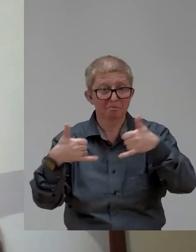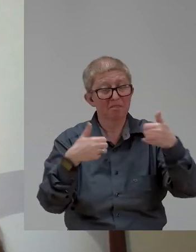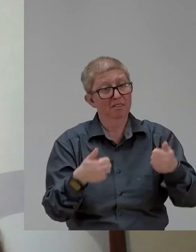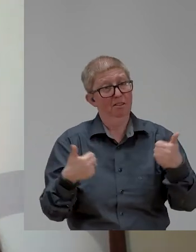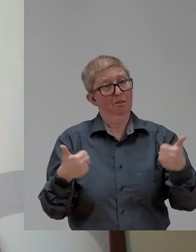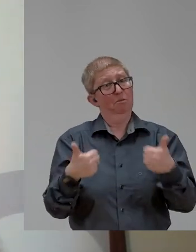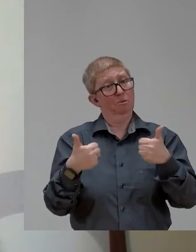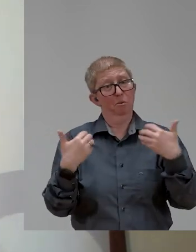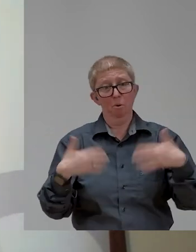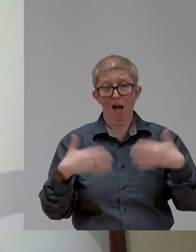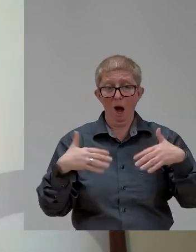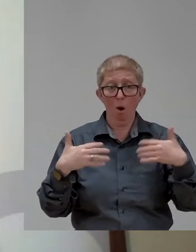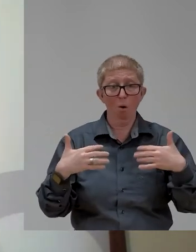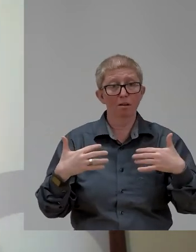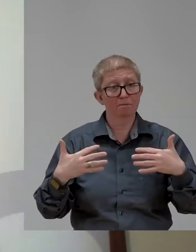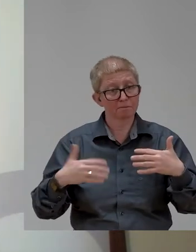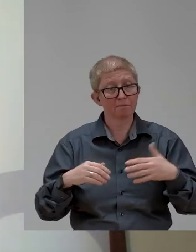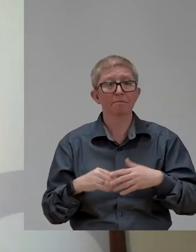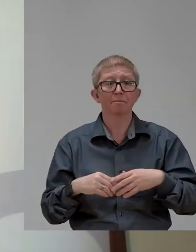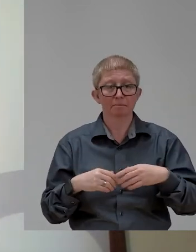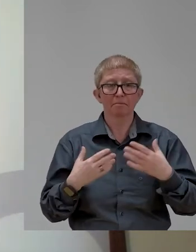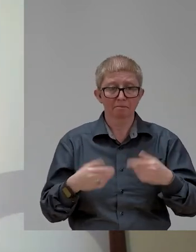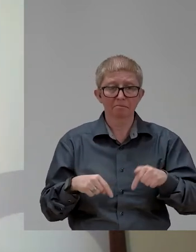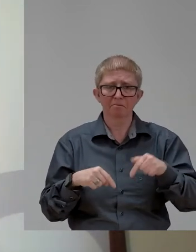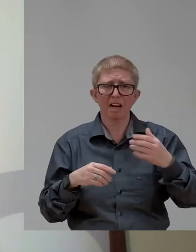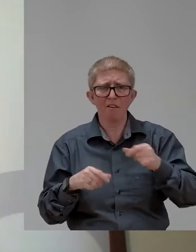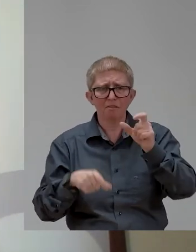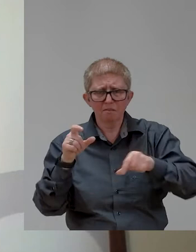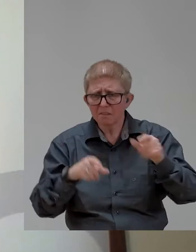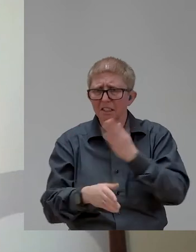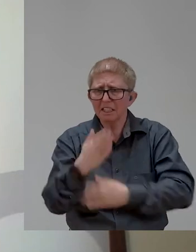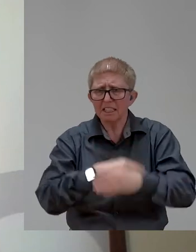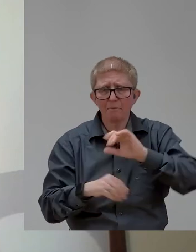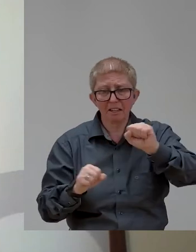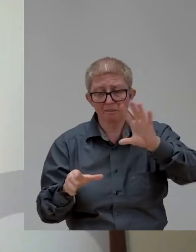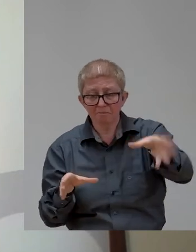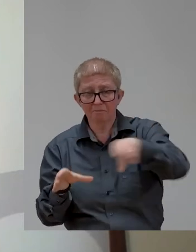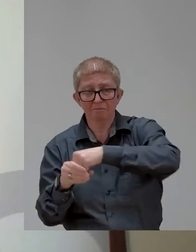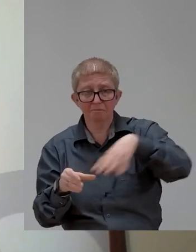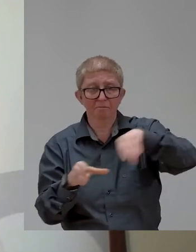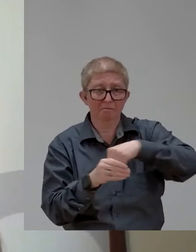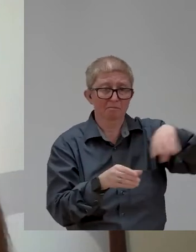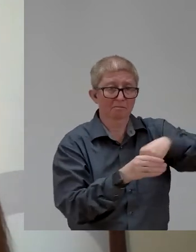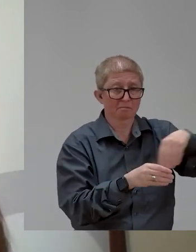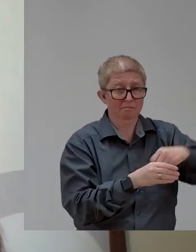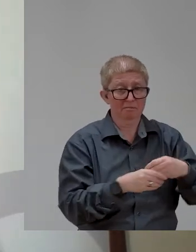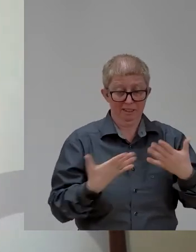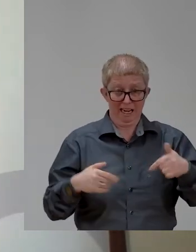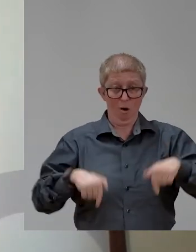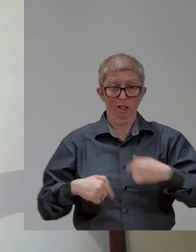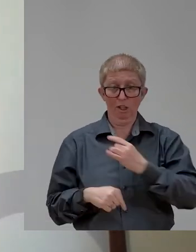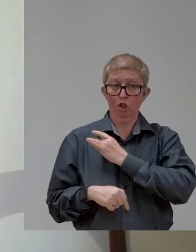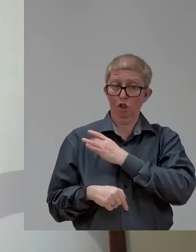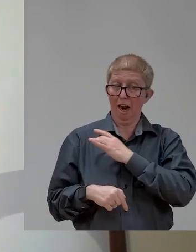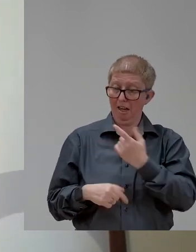years. At Fundación Descúbreme, we are now replicating this model in Chile with the support of both